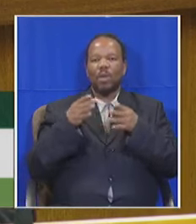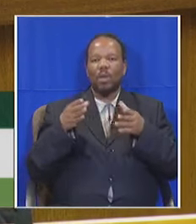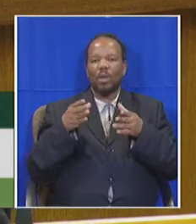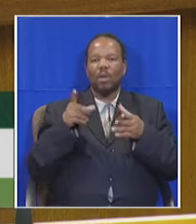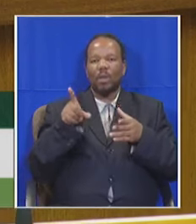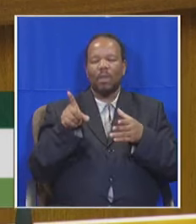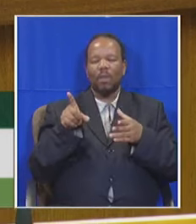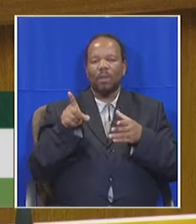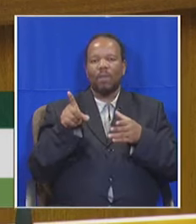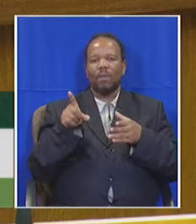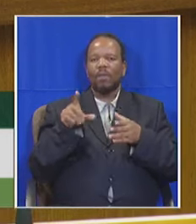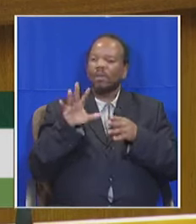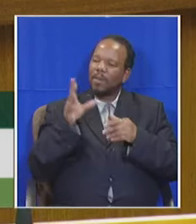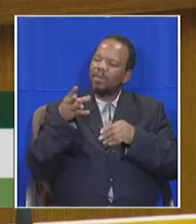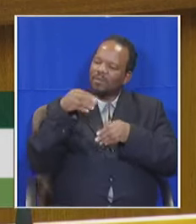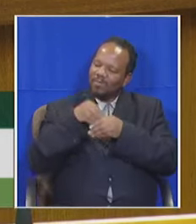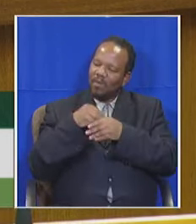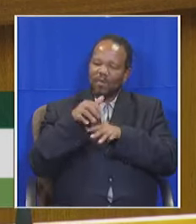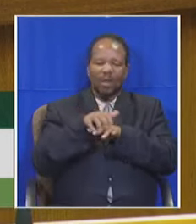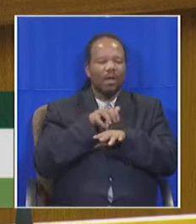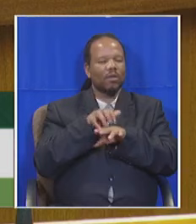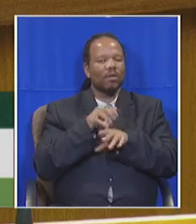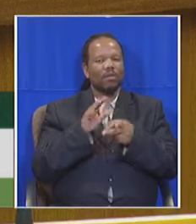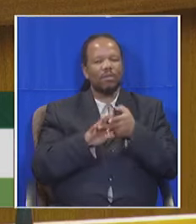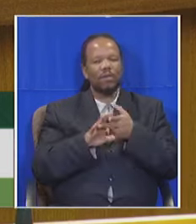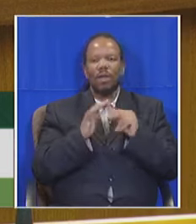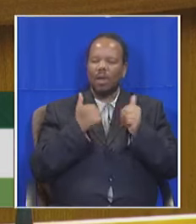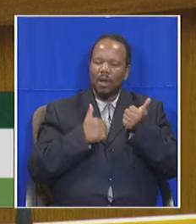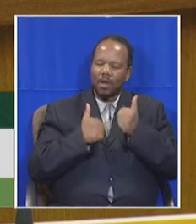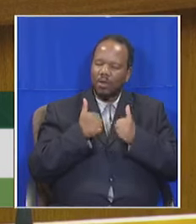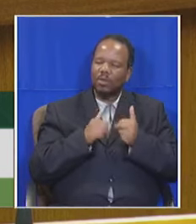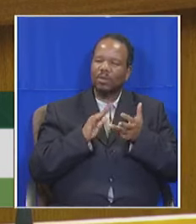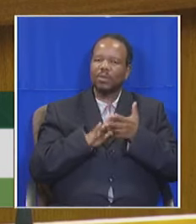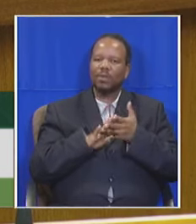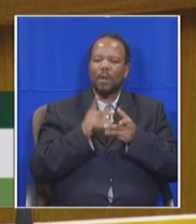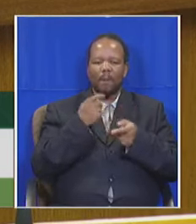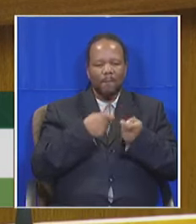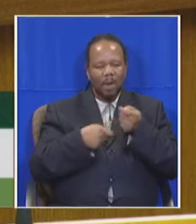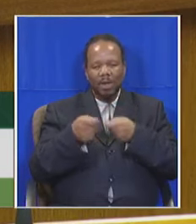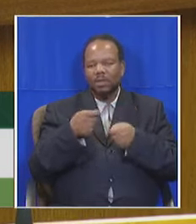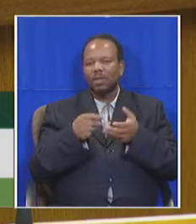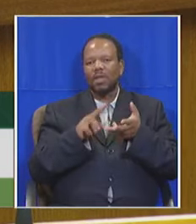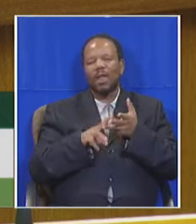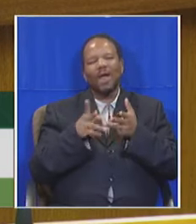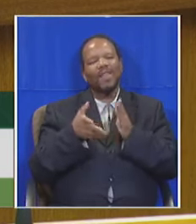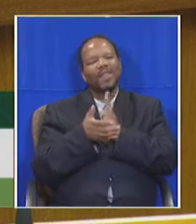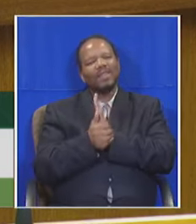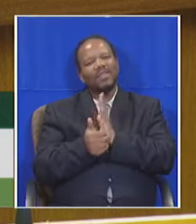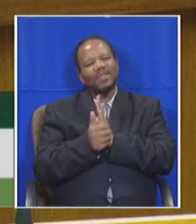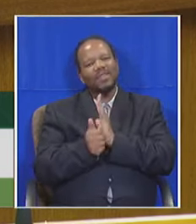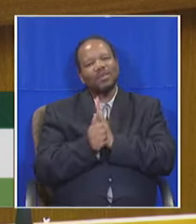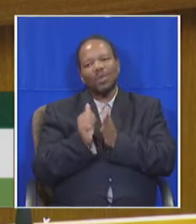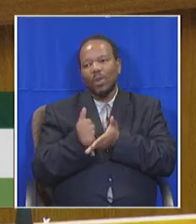to the fields of agriculture, accountancy, marketing, and other skills that will contribute to the youth